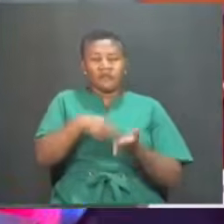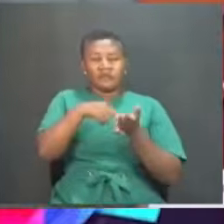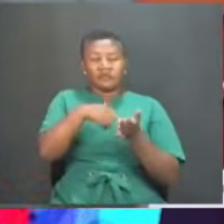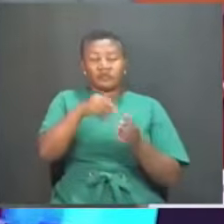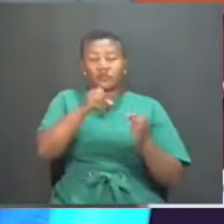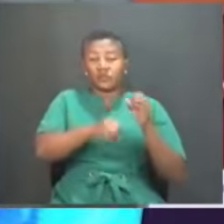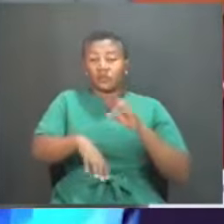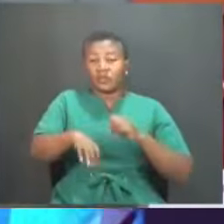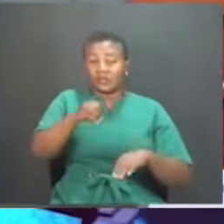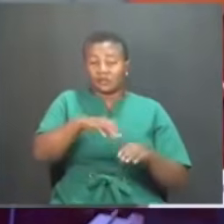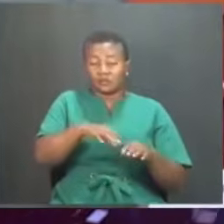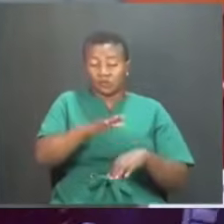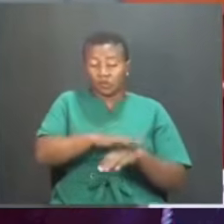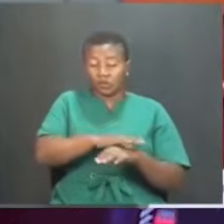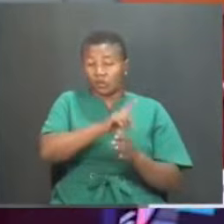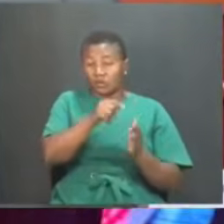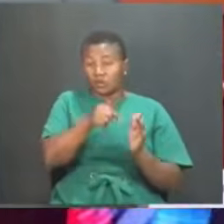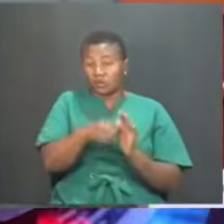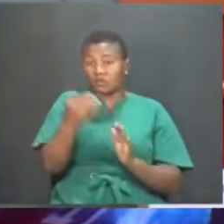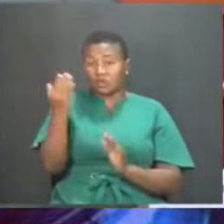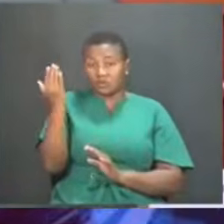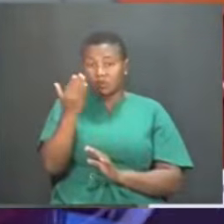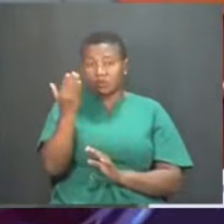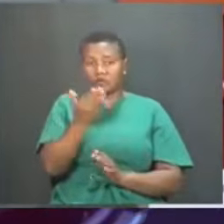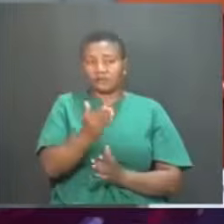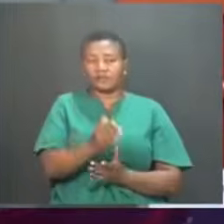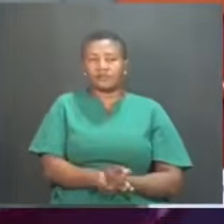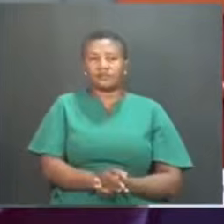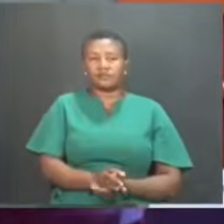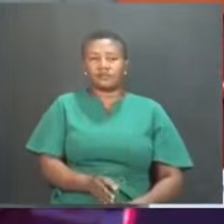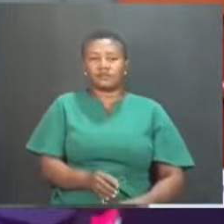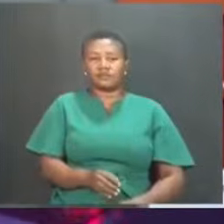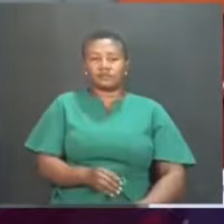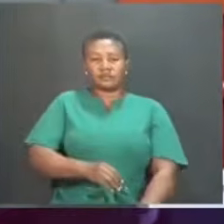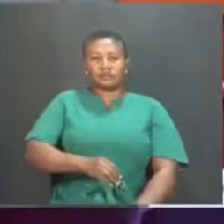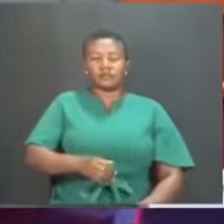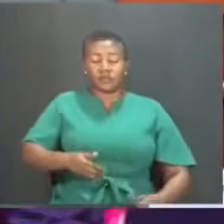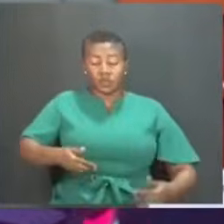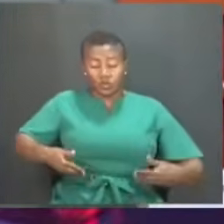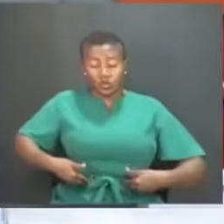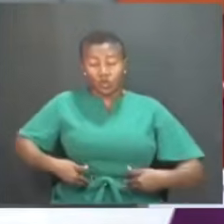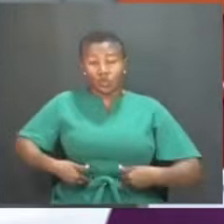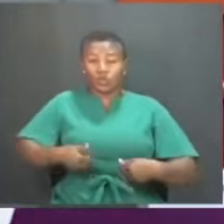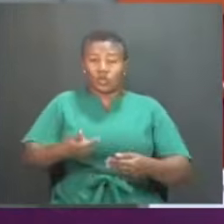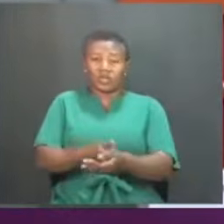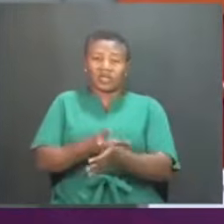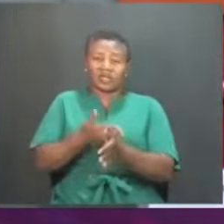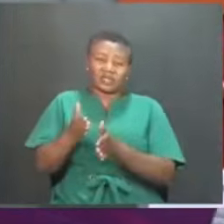comment on this statement as a young Ghanaian.